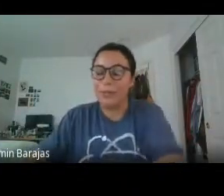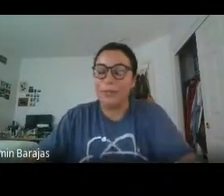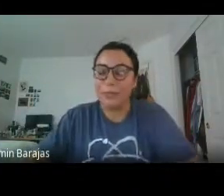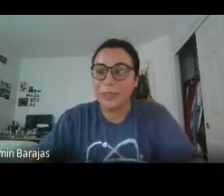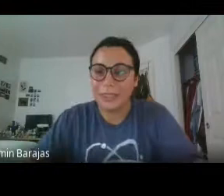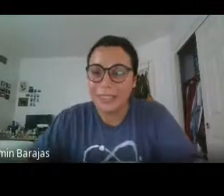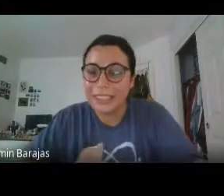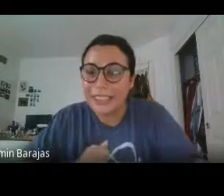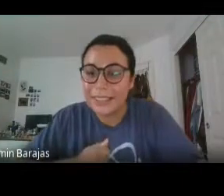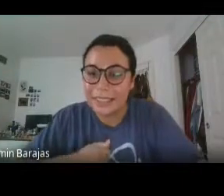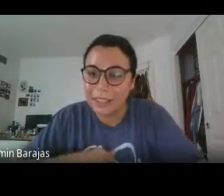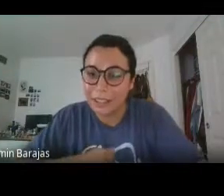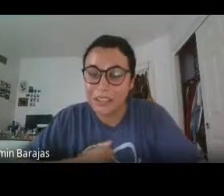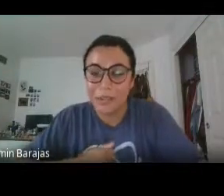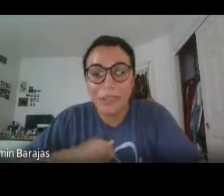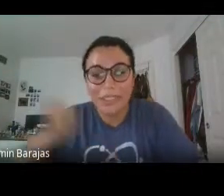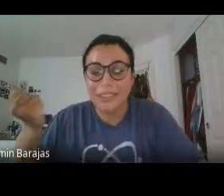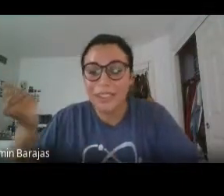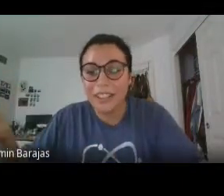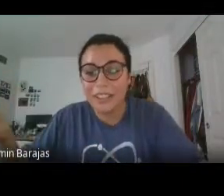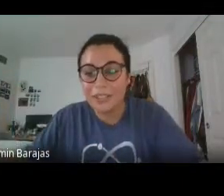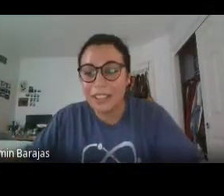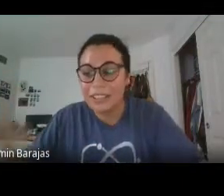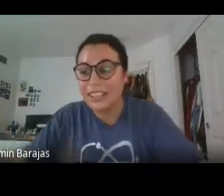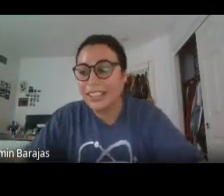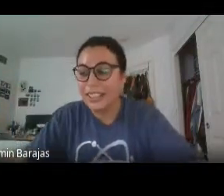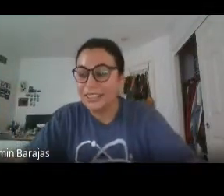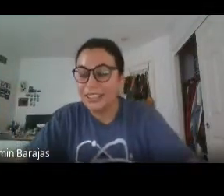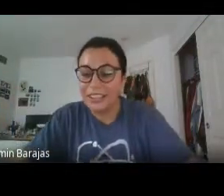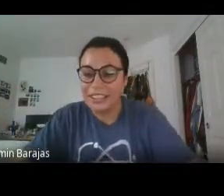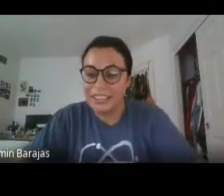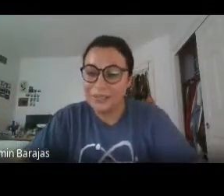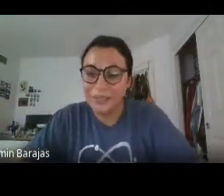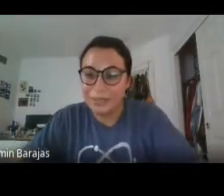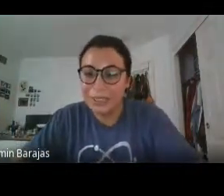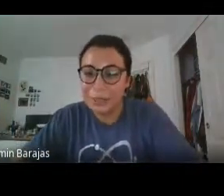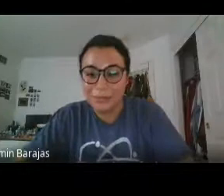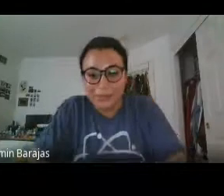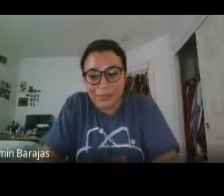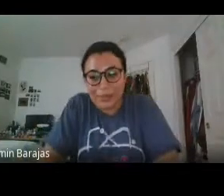super helpful resources and links that are on social media, so they're not hard to find. They're not hard to